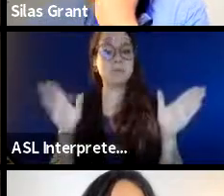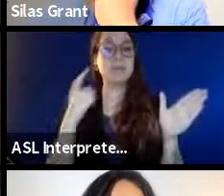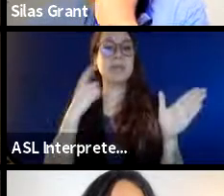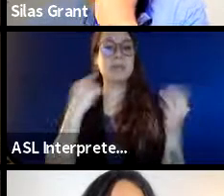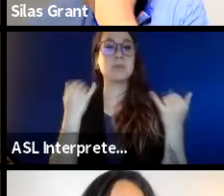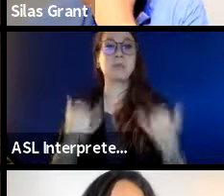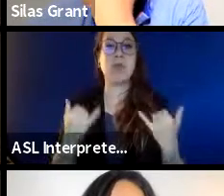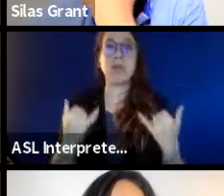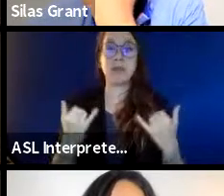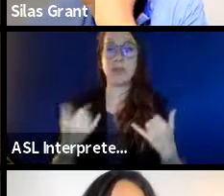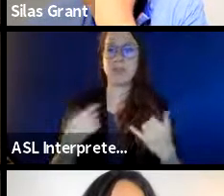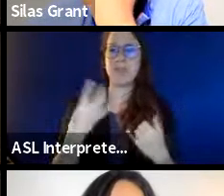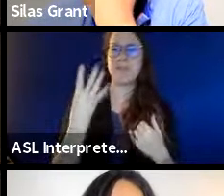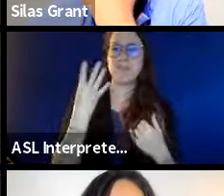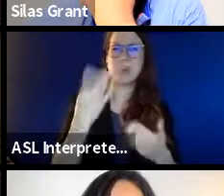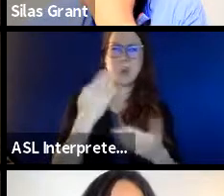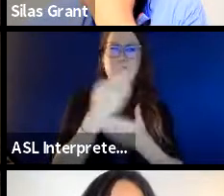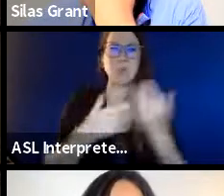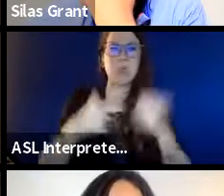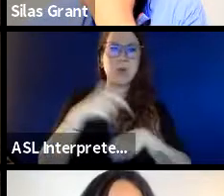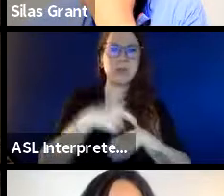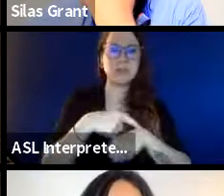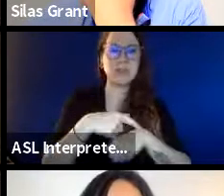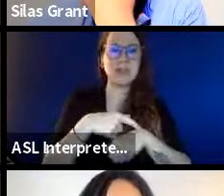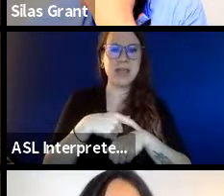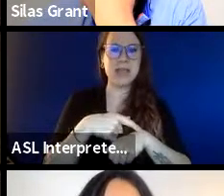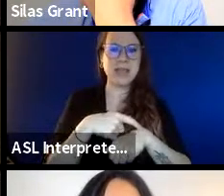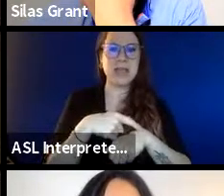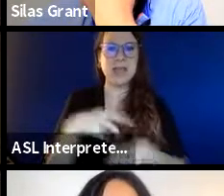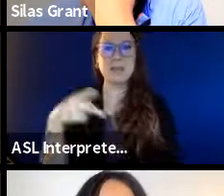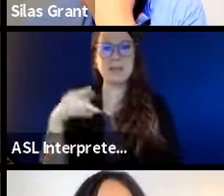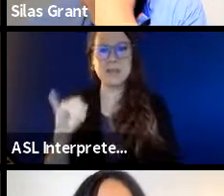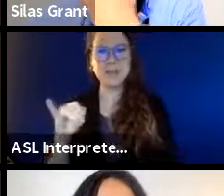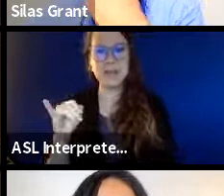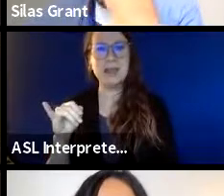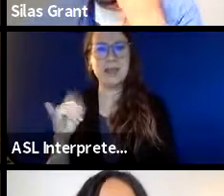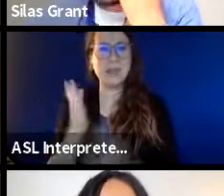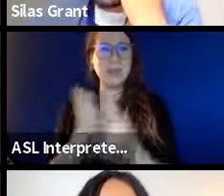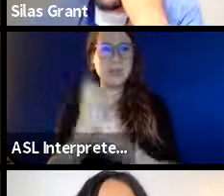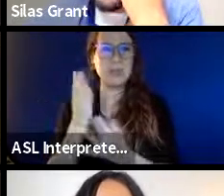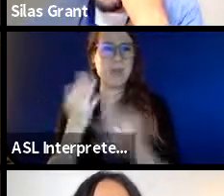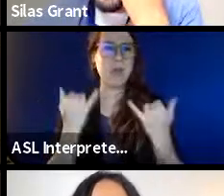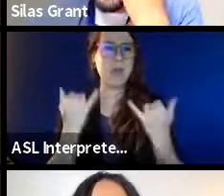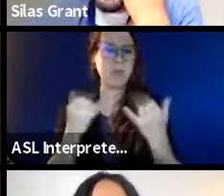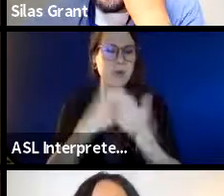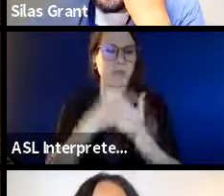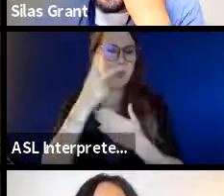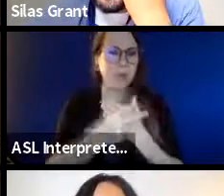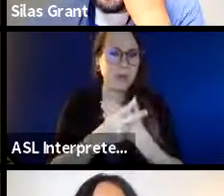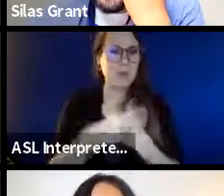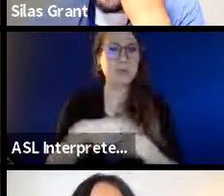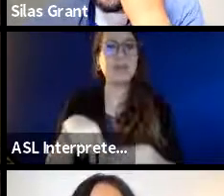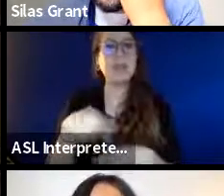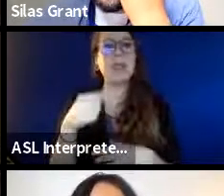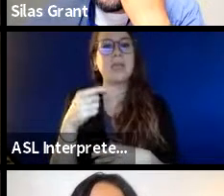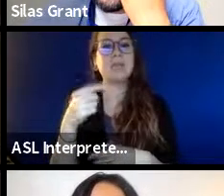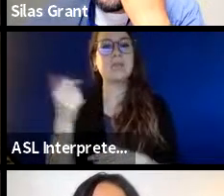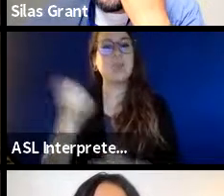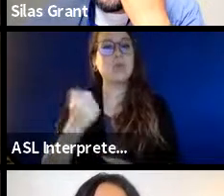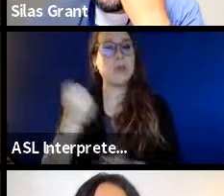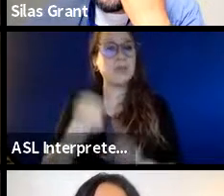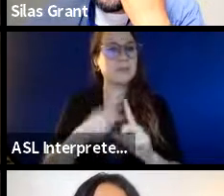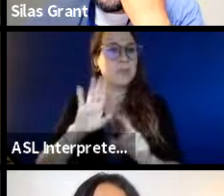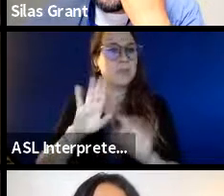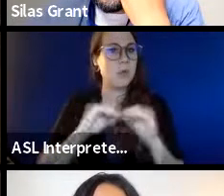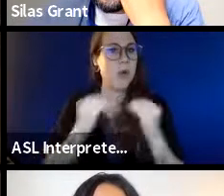we have 4 part-time VIs through our current programming and grants from your office. And I